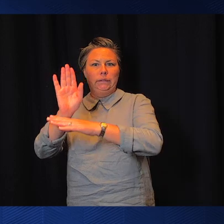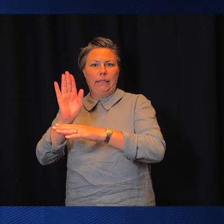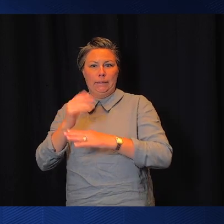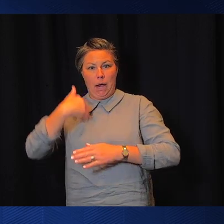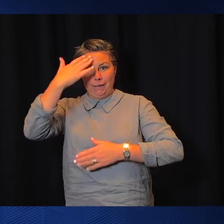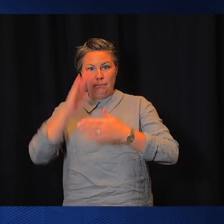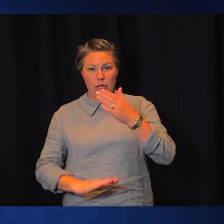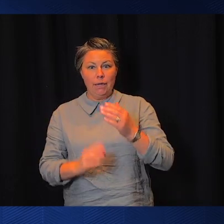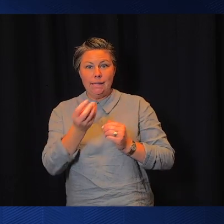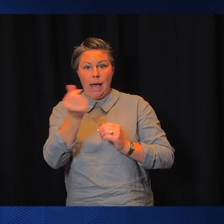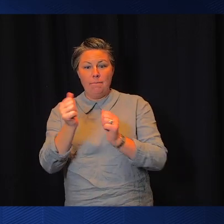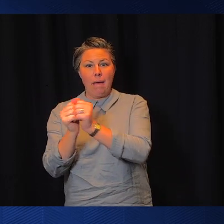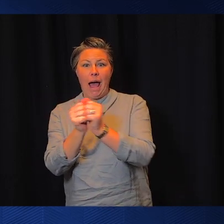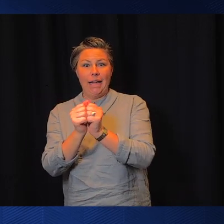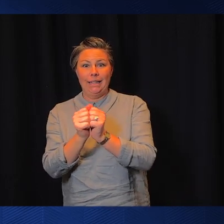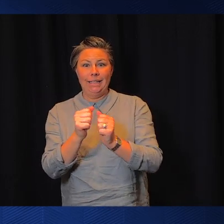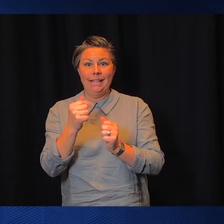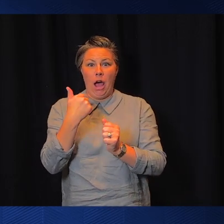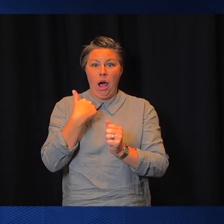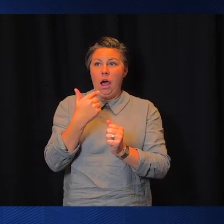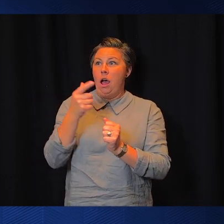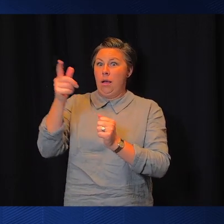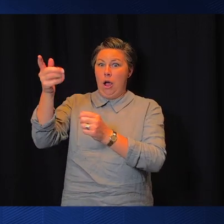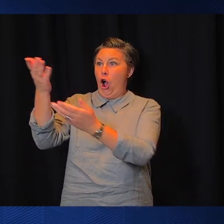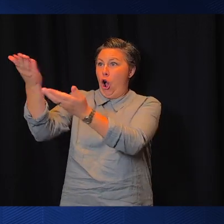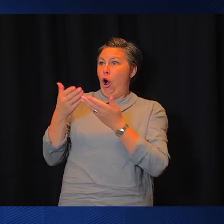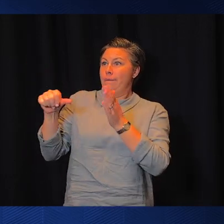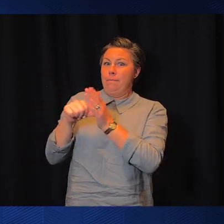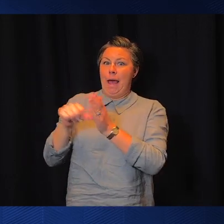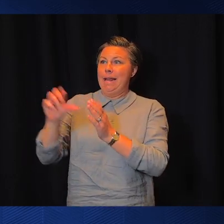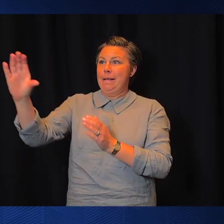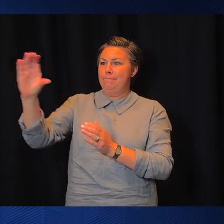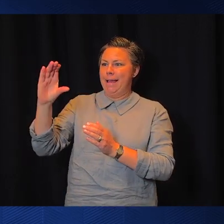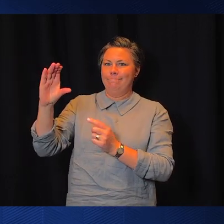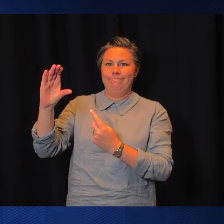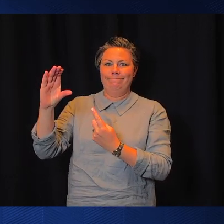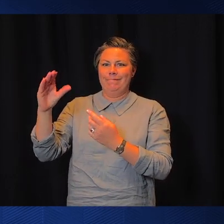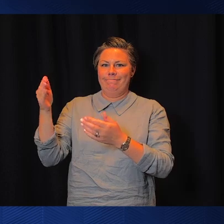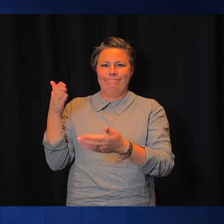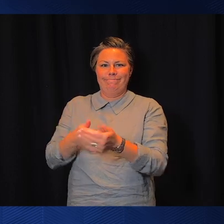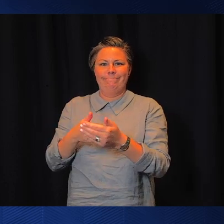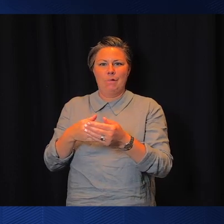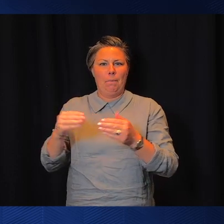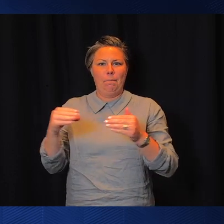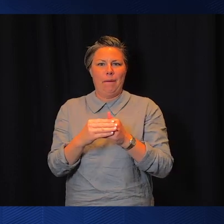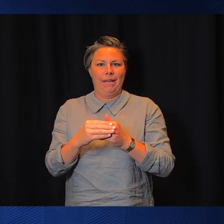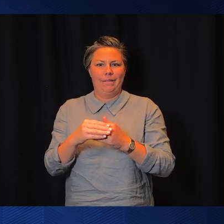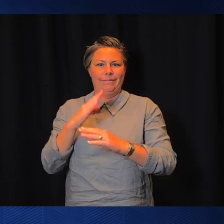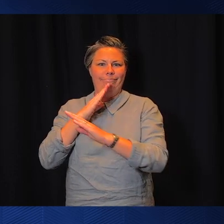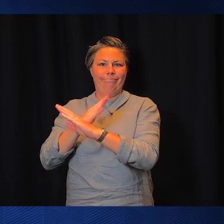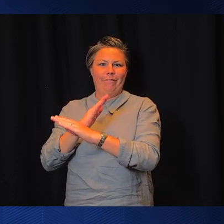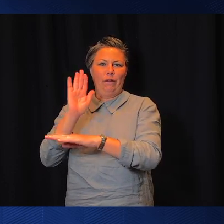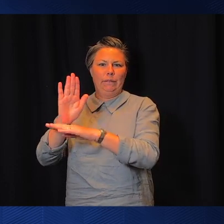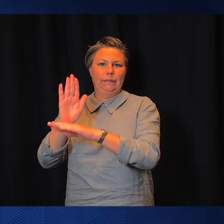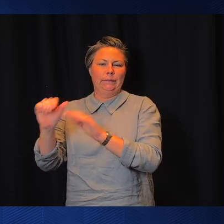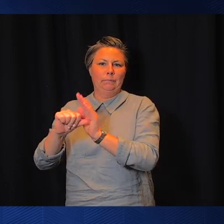we have some partners who can't receive because they don't have any, like there should be some government permitting process and all those things. And that makes